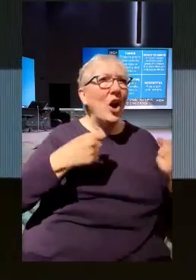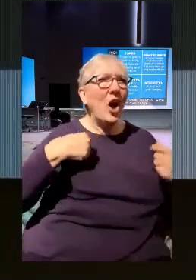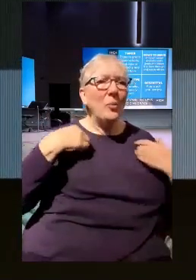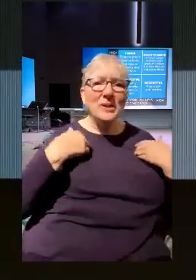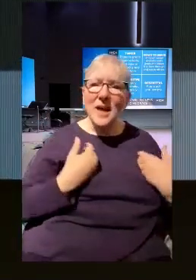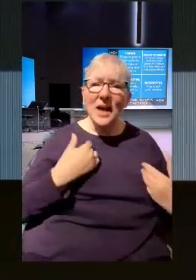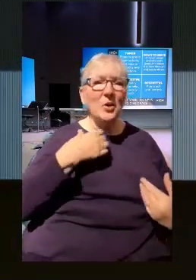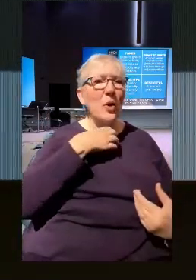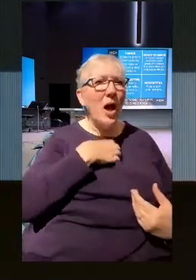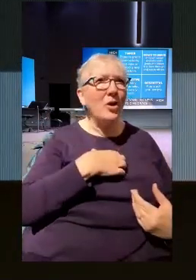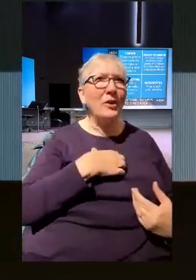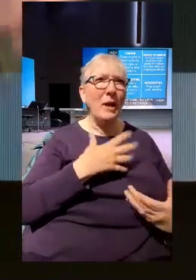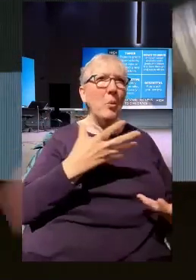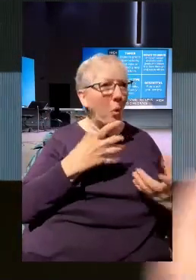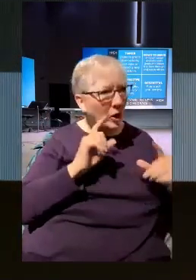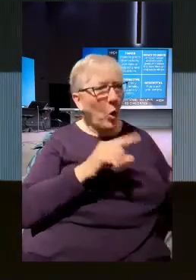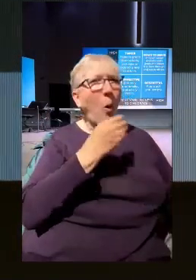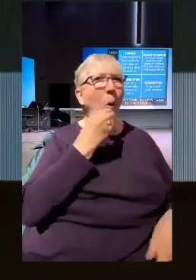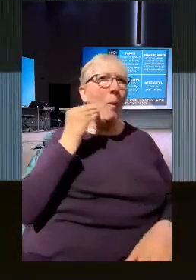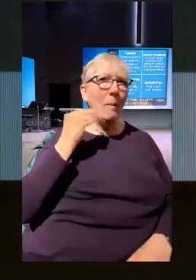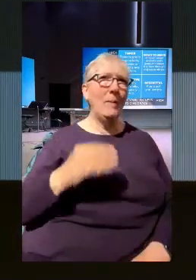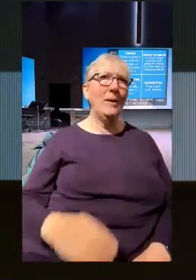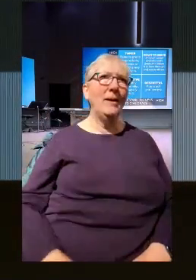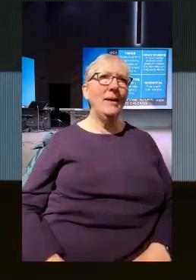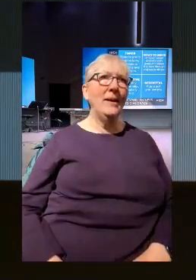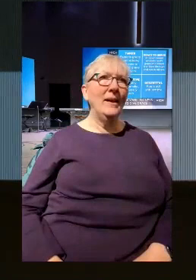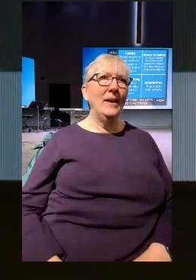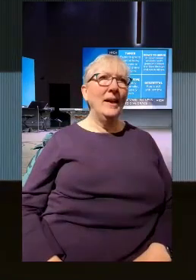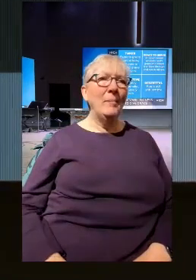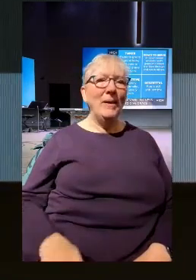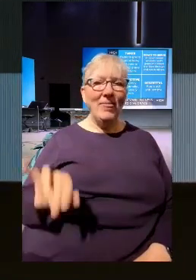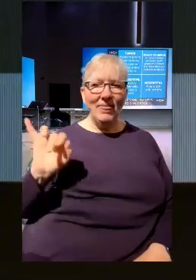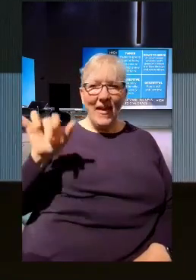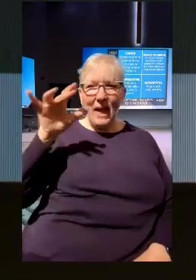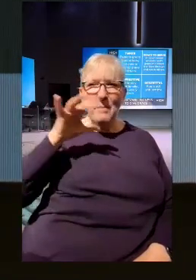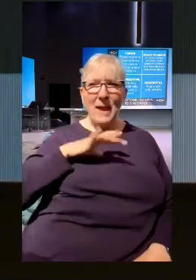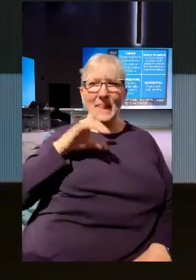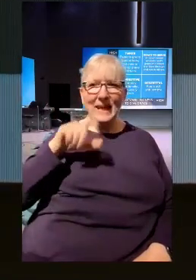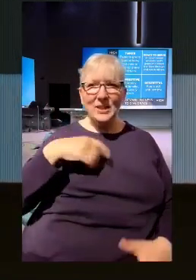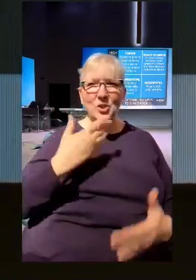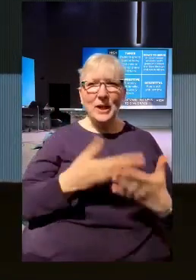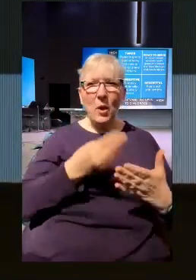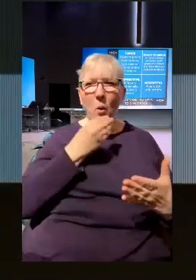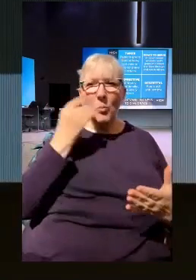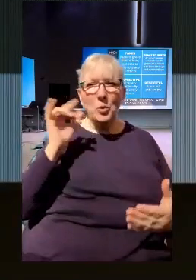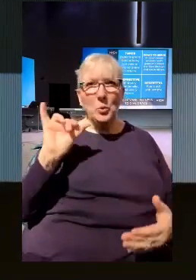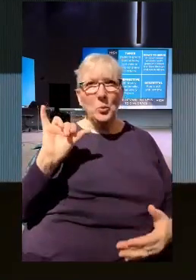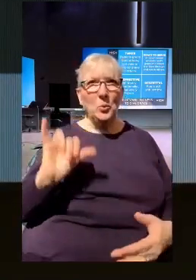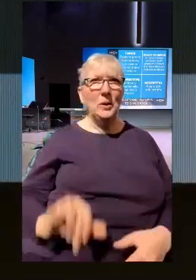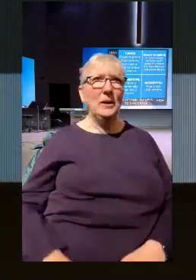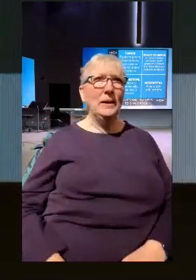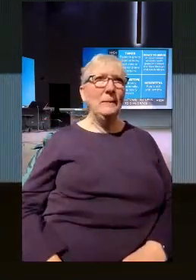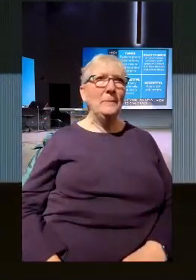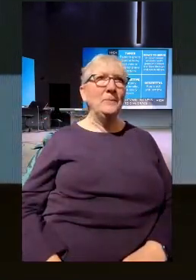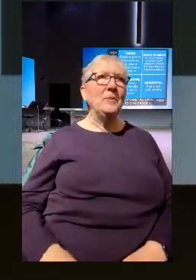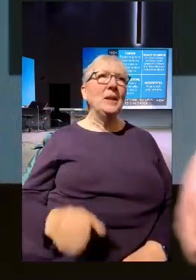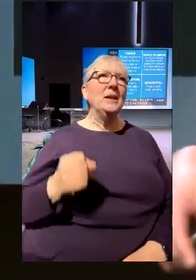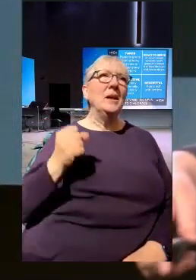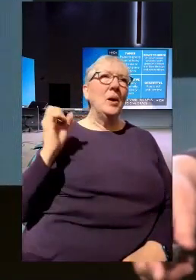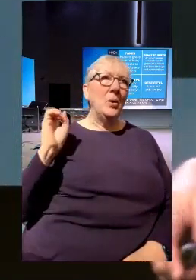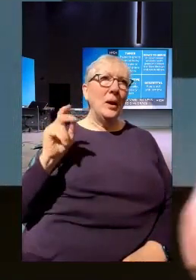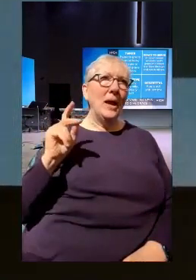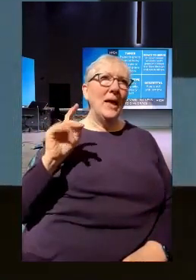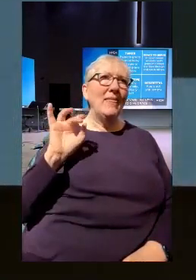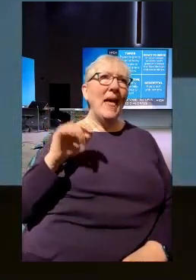and we are going home. He needs to get home too. Okay, that's when my